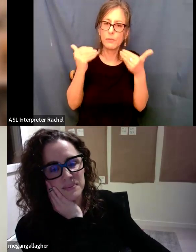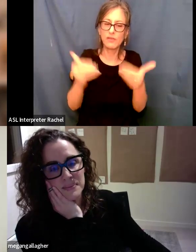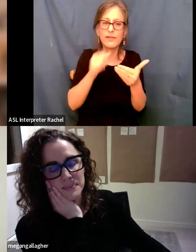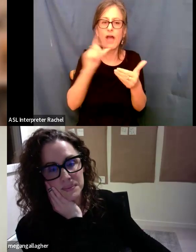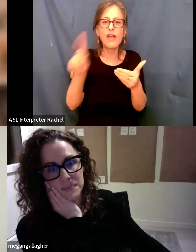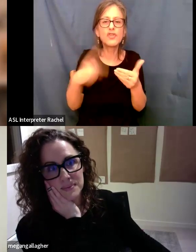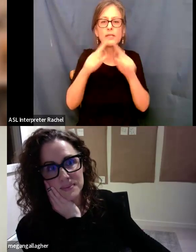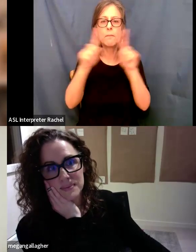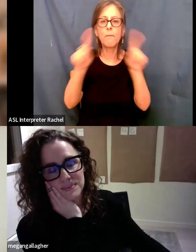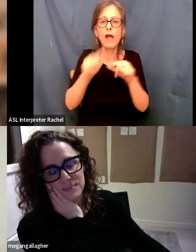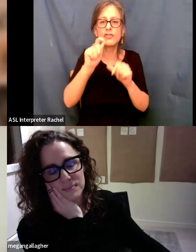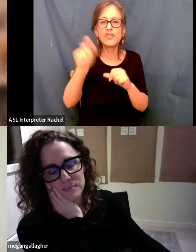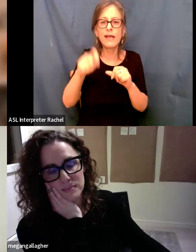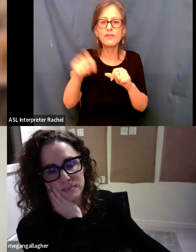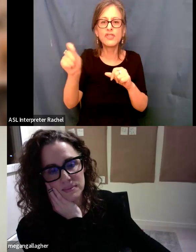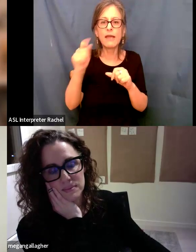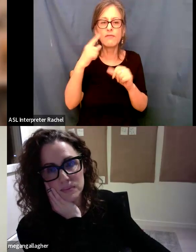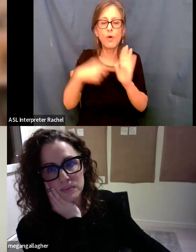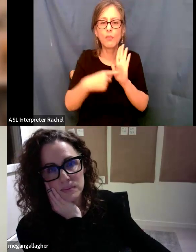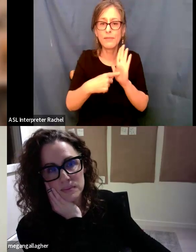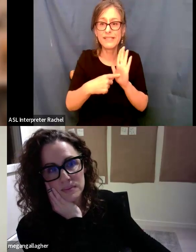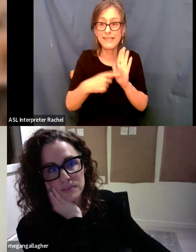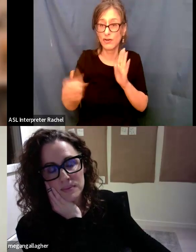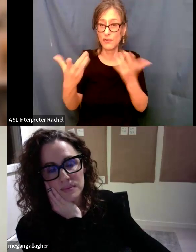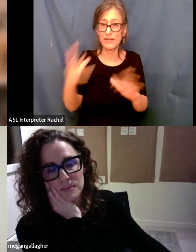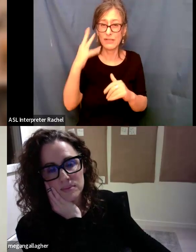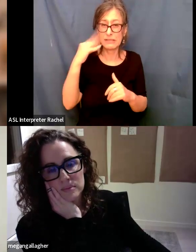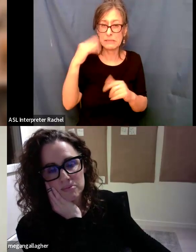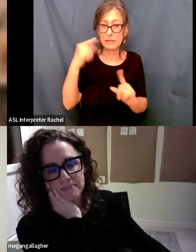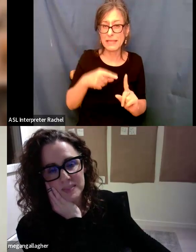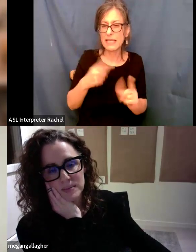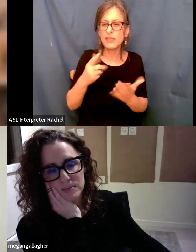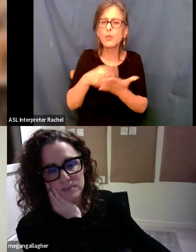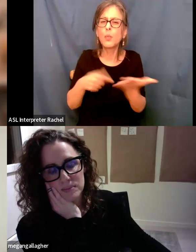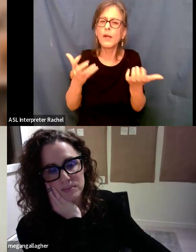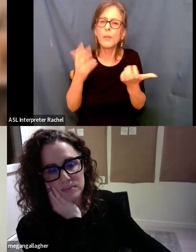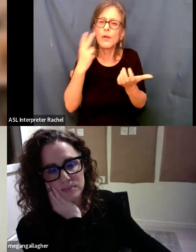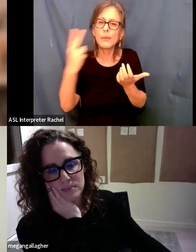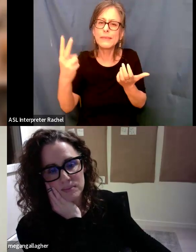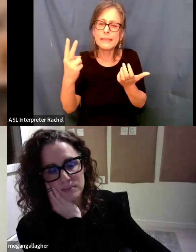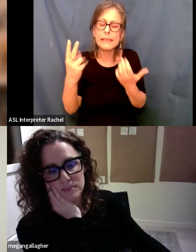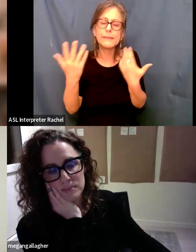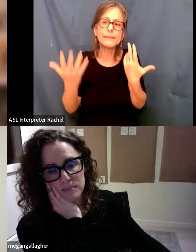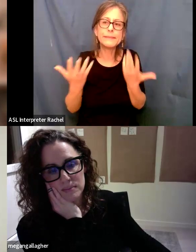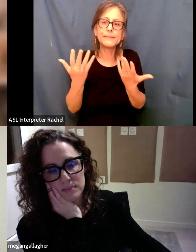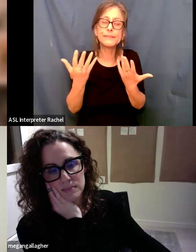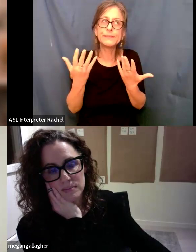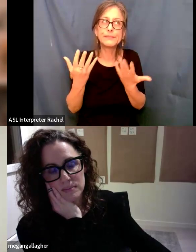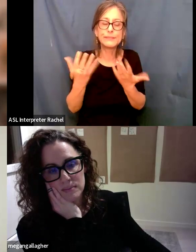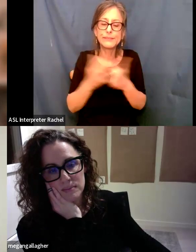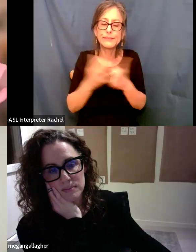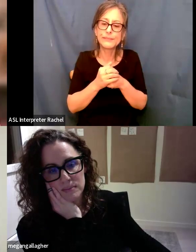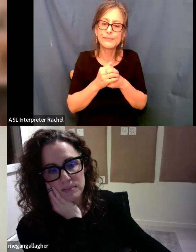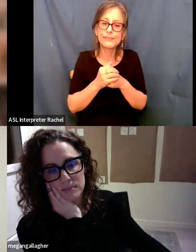checkbox representation. I mean, after this experience, I mean, what would you like to see um in terms of